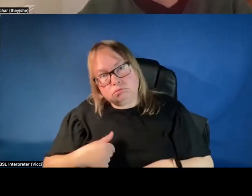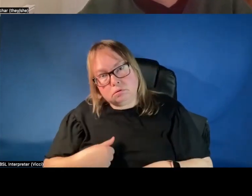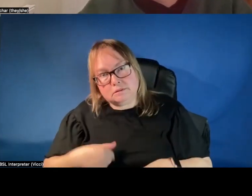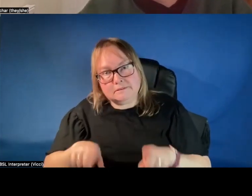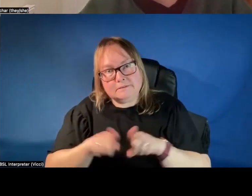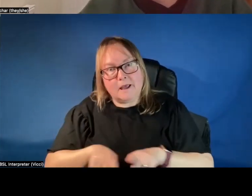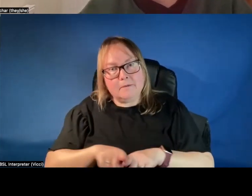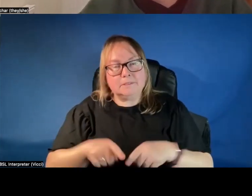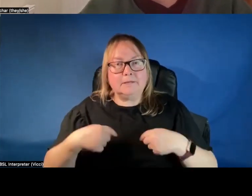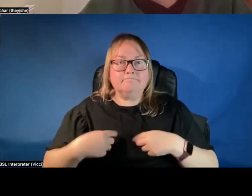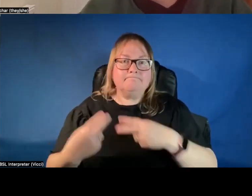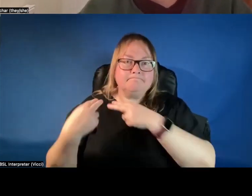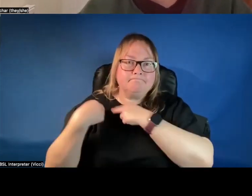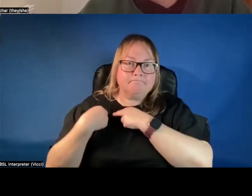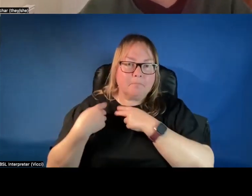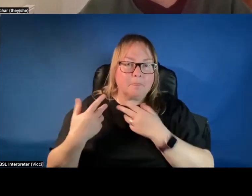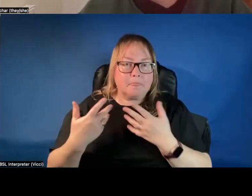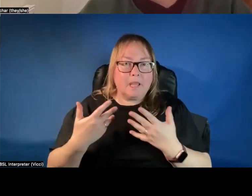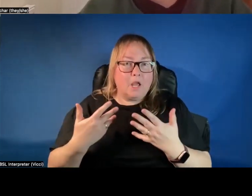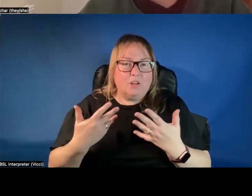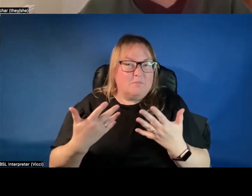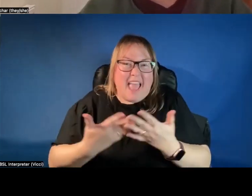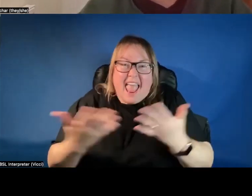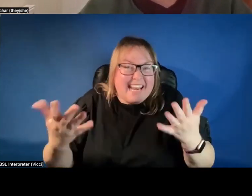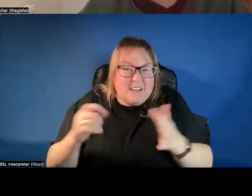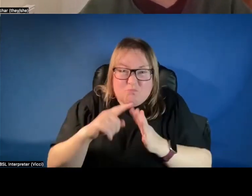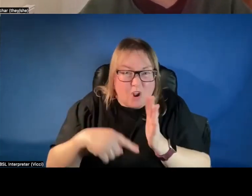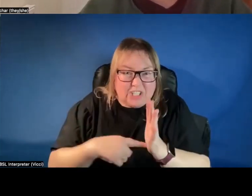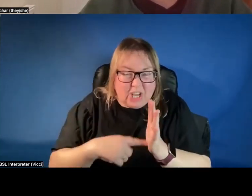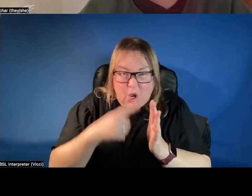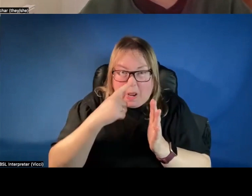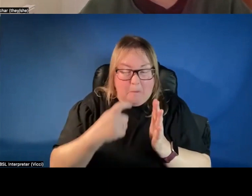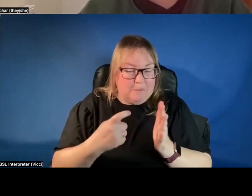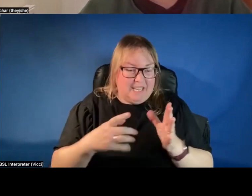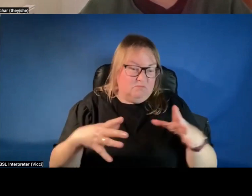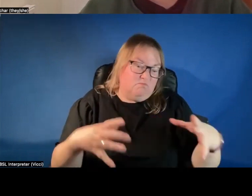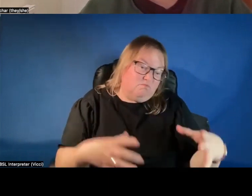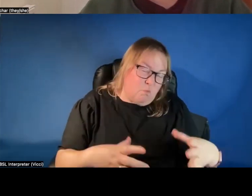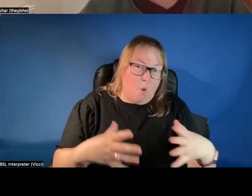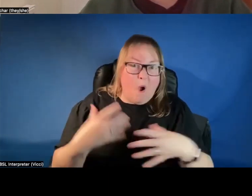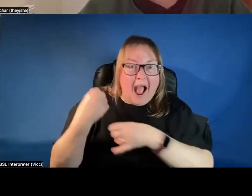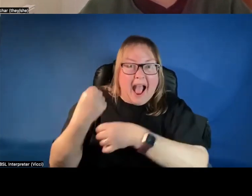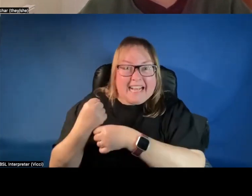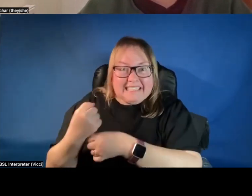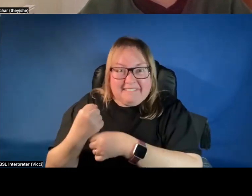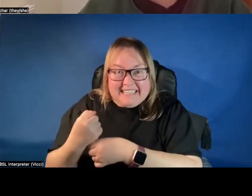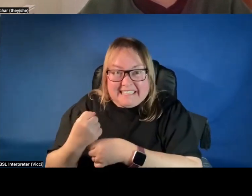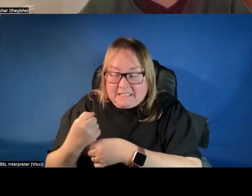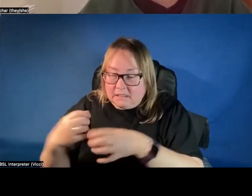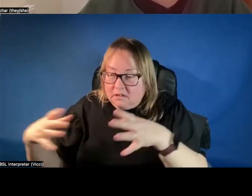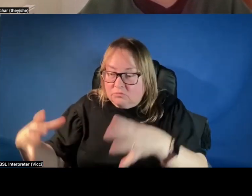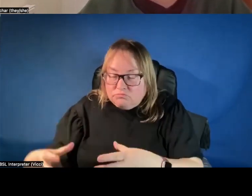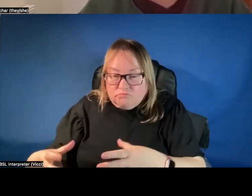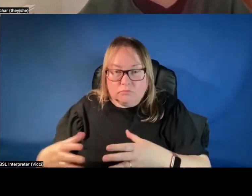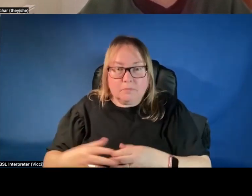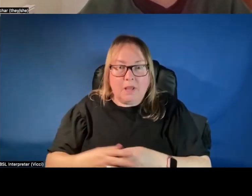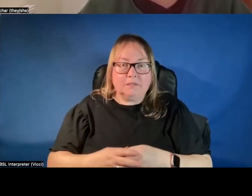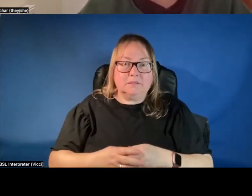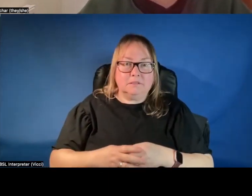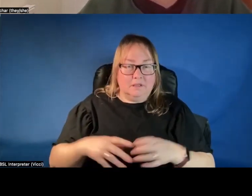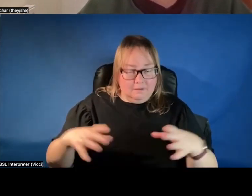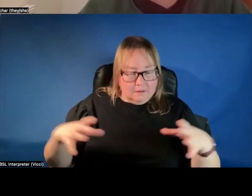regardless of whether it's an activist space or not. And part of that ongoing challenge, especially when everyone is sick and Crip,